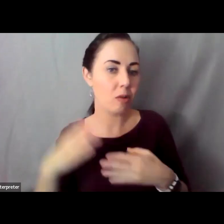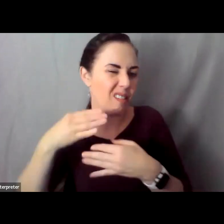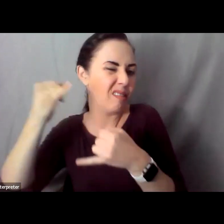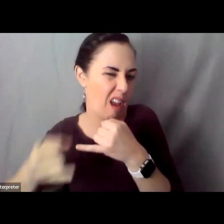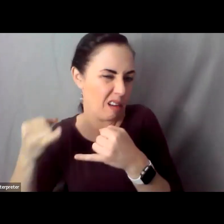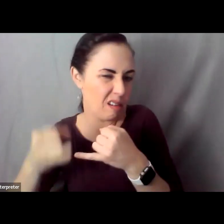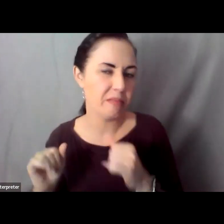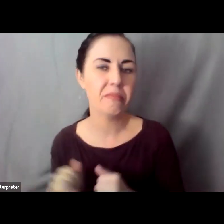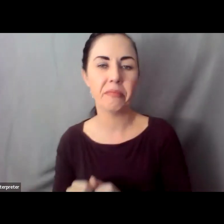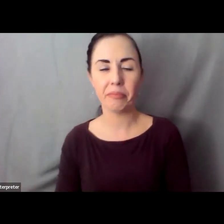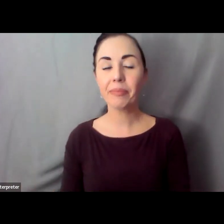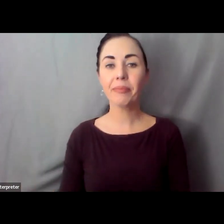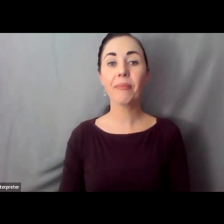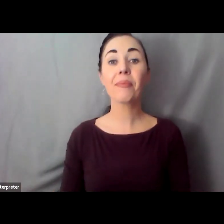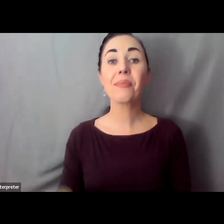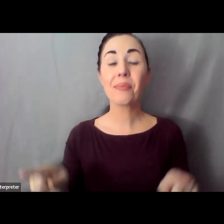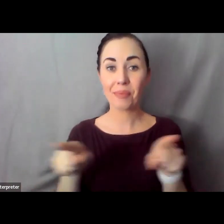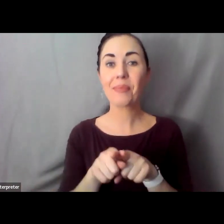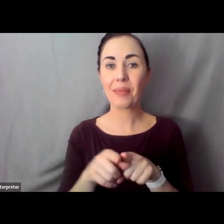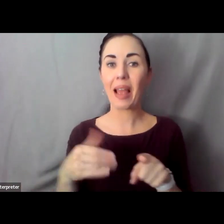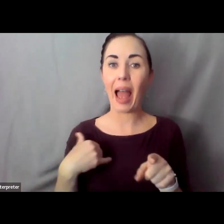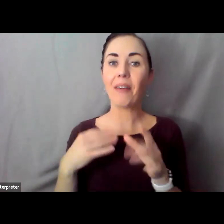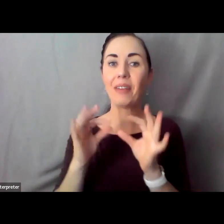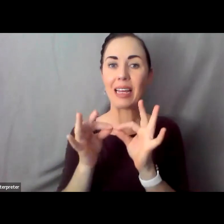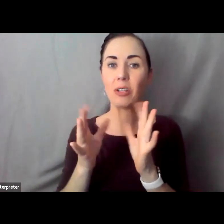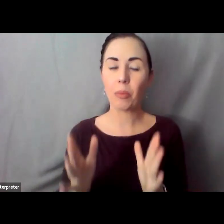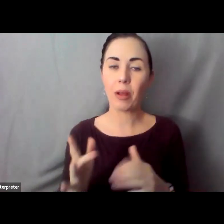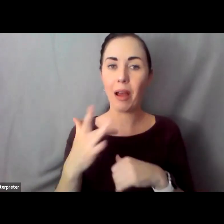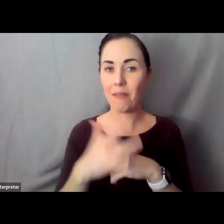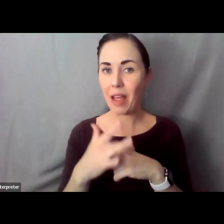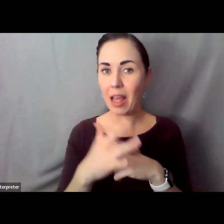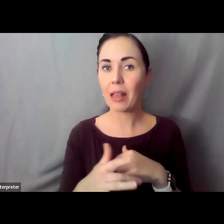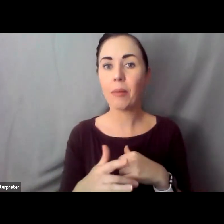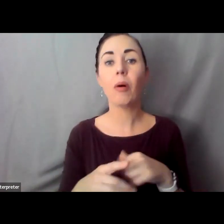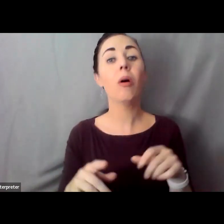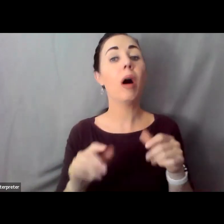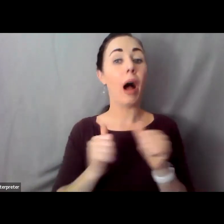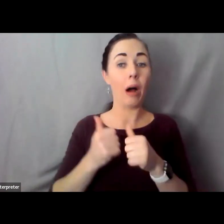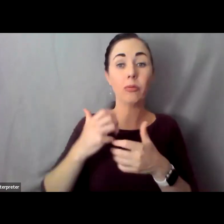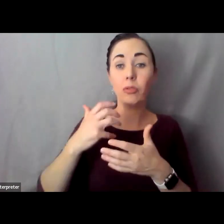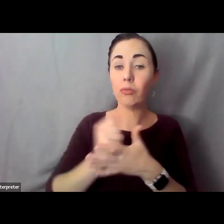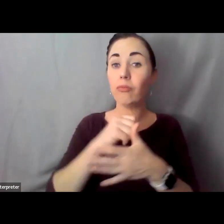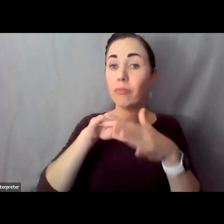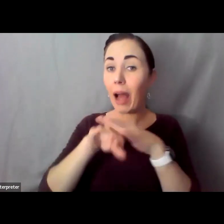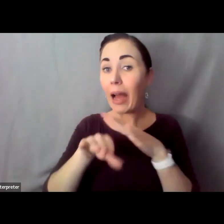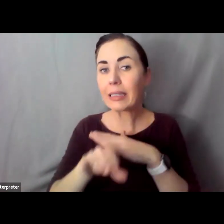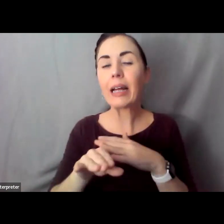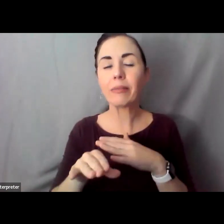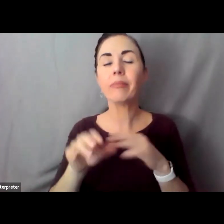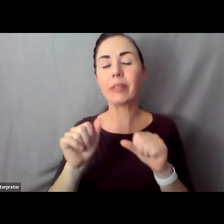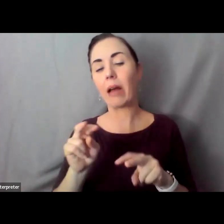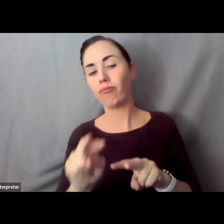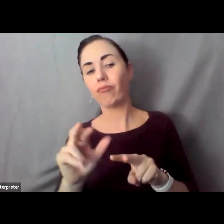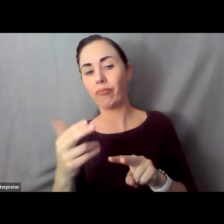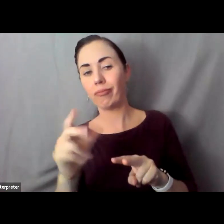So, and like I said, there is interpretation available. Information for how to access that is in the chat. So